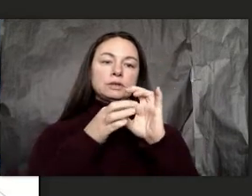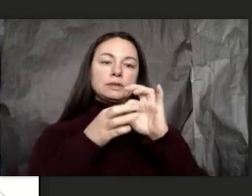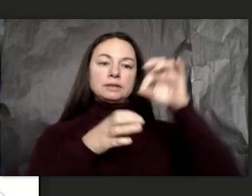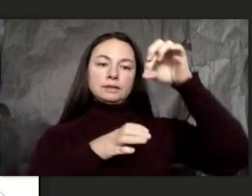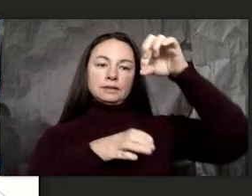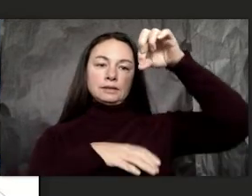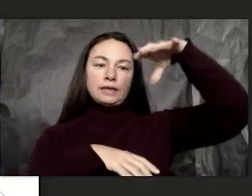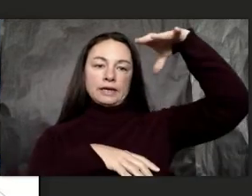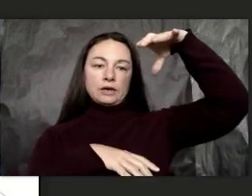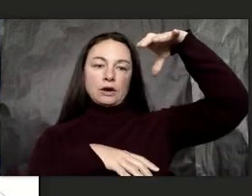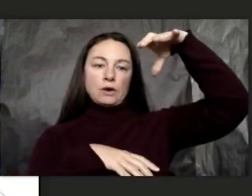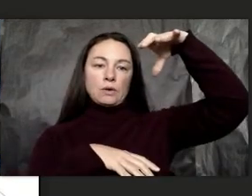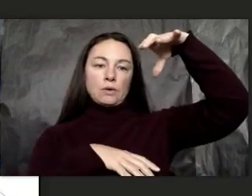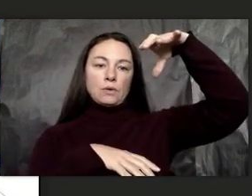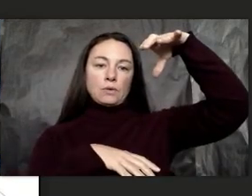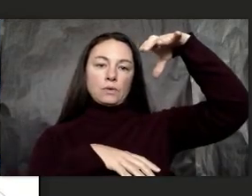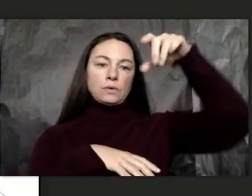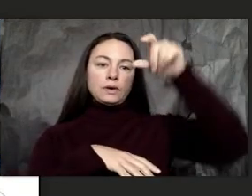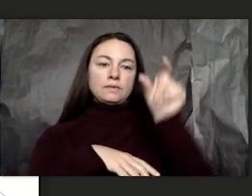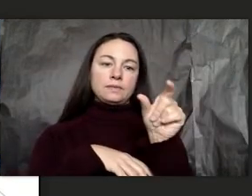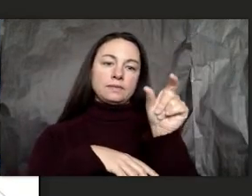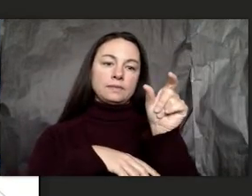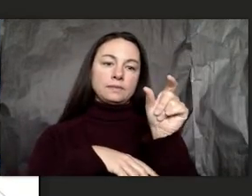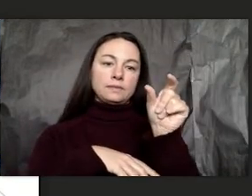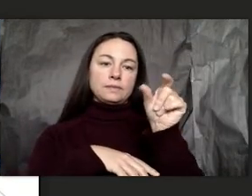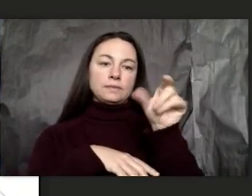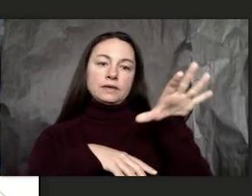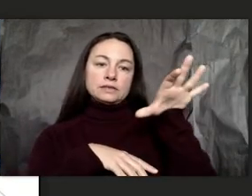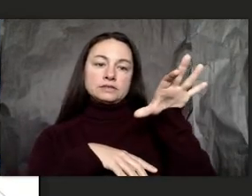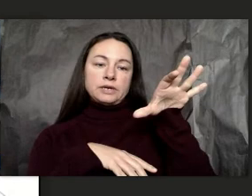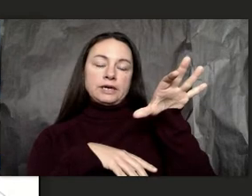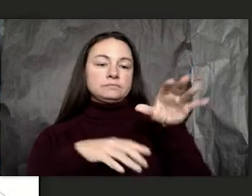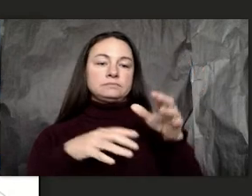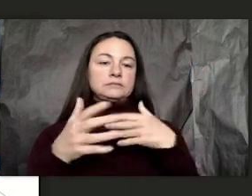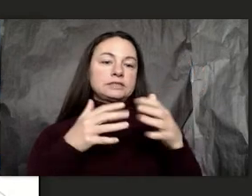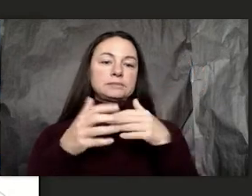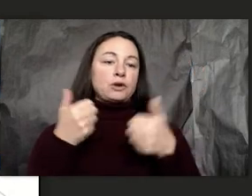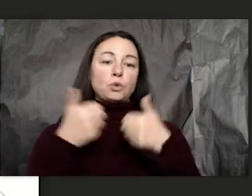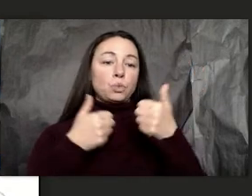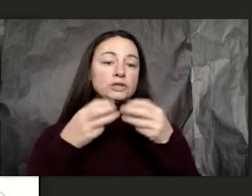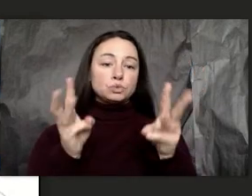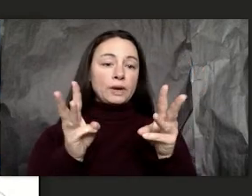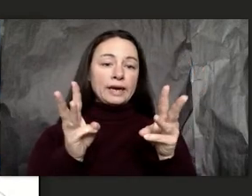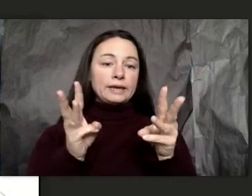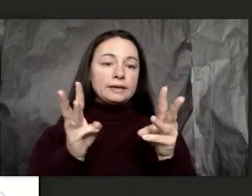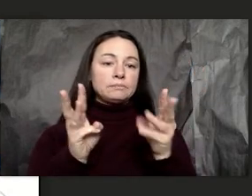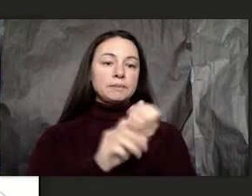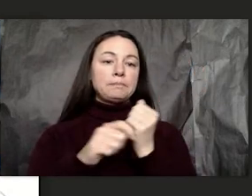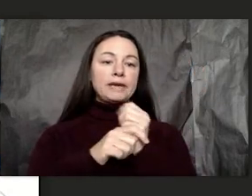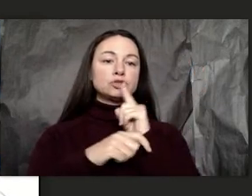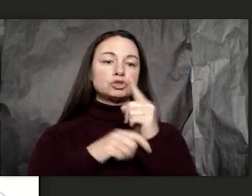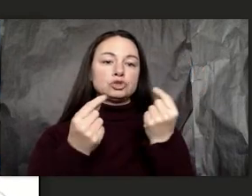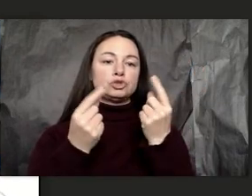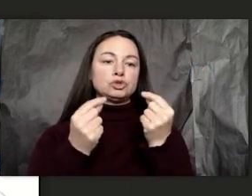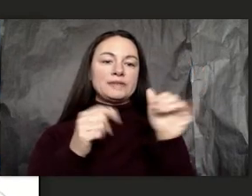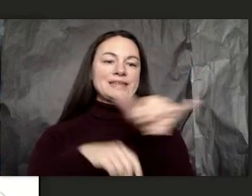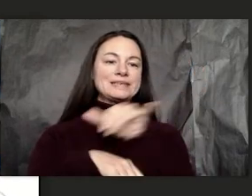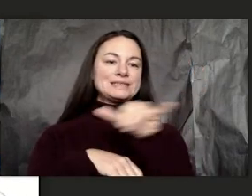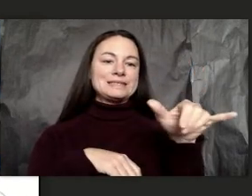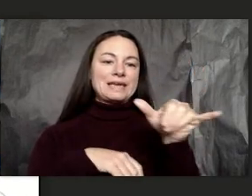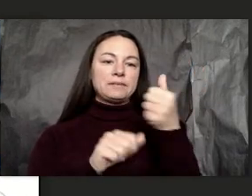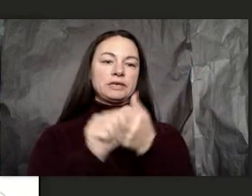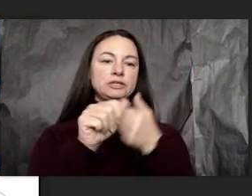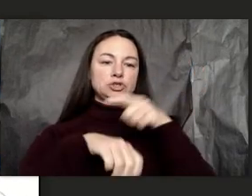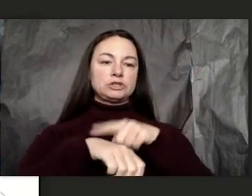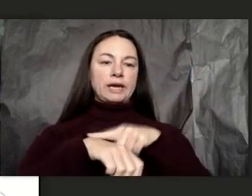we letting them go this way or this way? I don't know that it matters which, as long as we're doing it the same way every time. And we want to make sure that we're paying